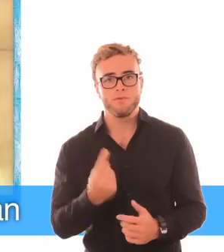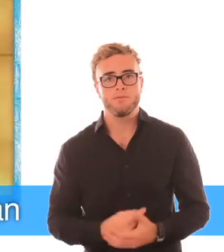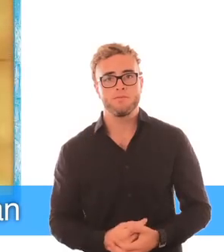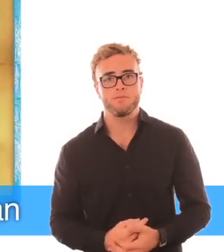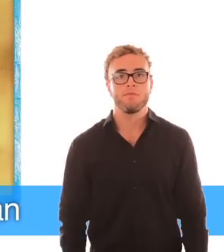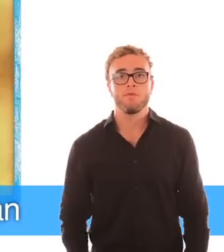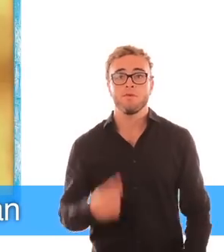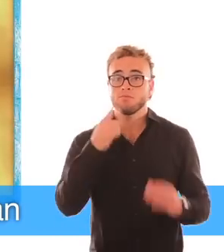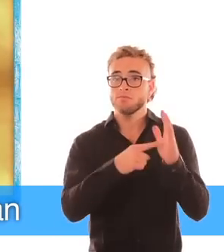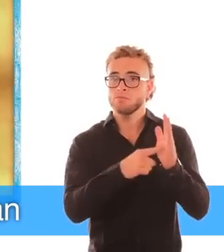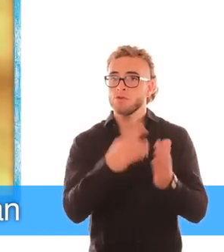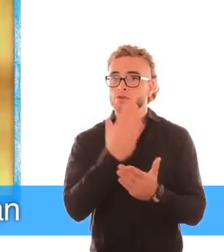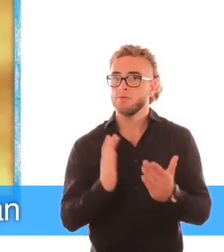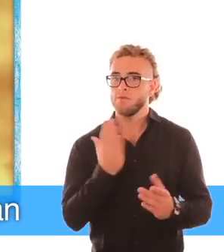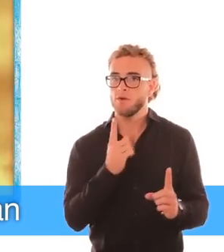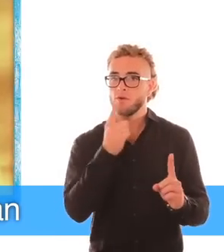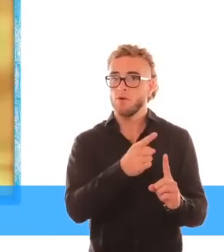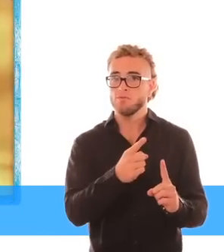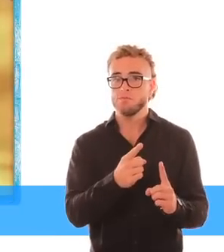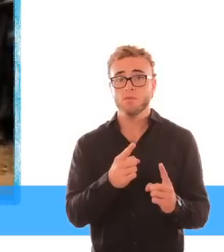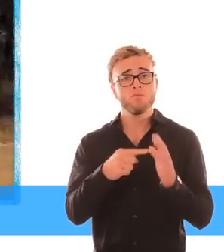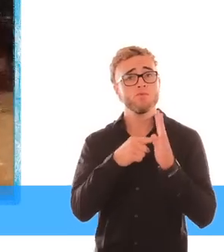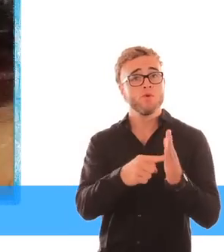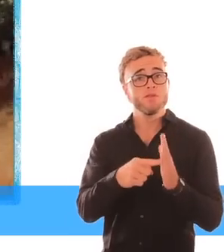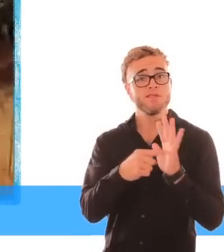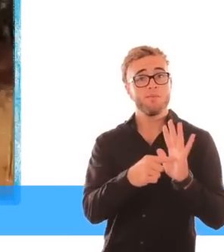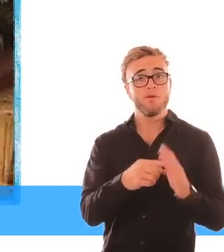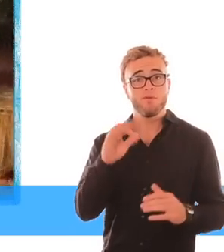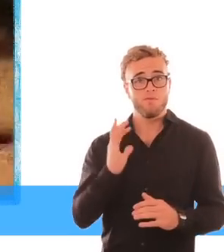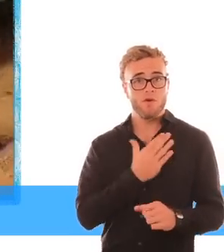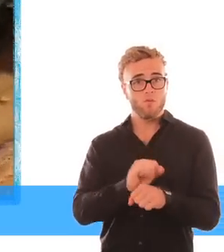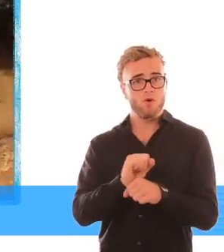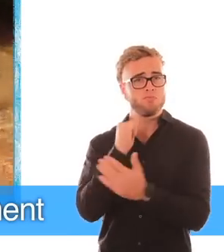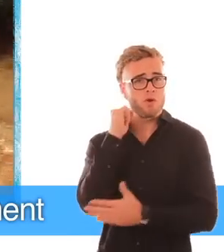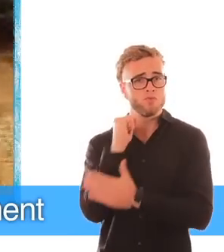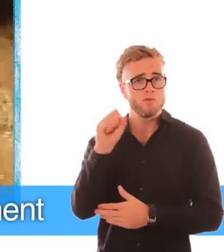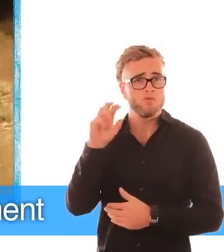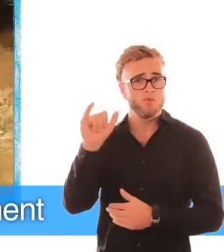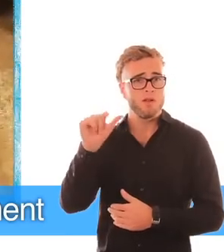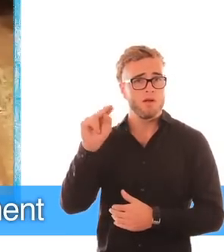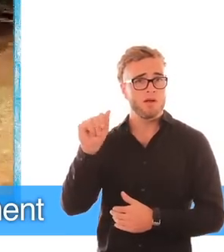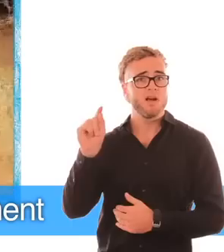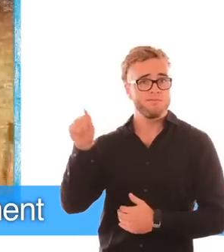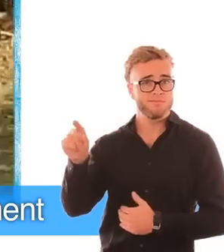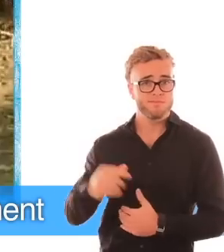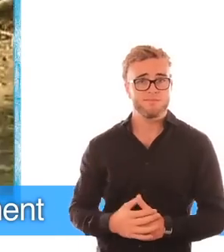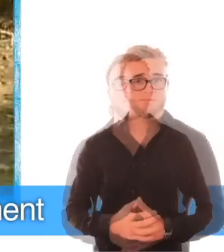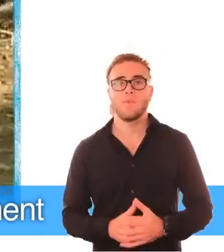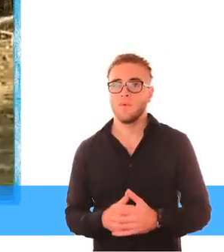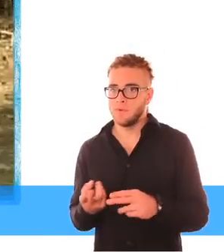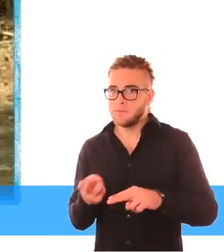To illustrate some of these goals, here's an example from our work in Sri Lanka. Scaled-up demining efforts by the government and other